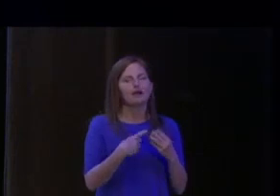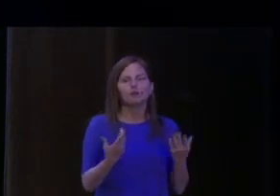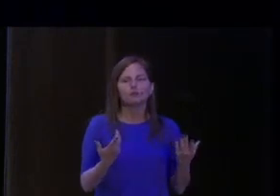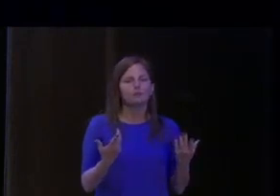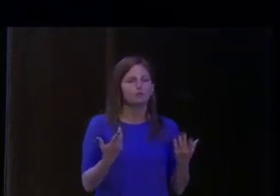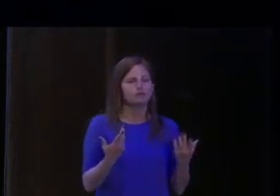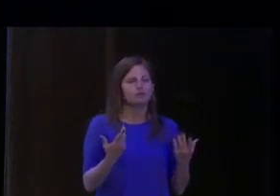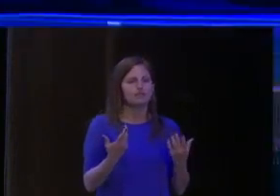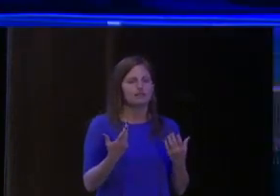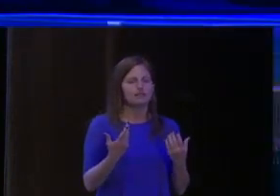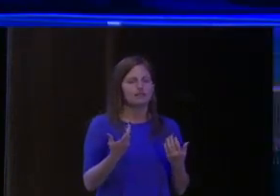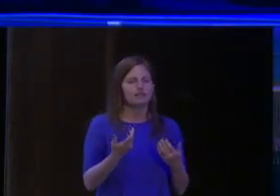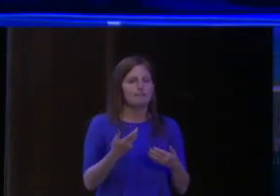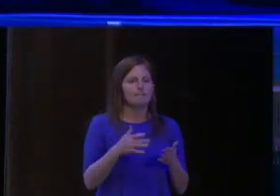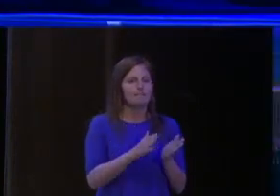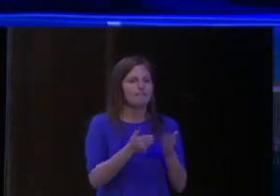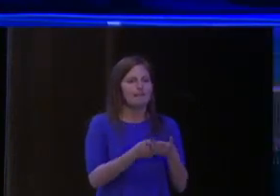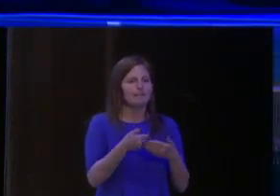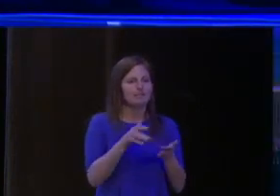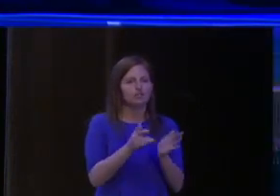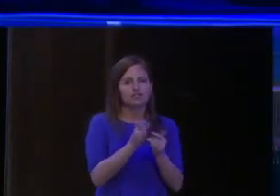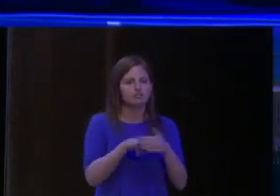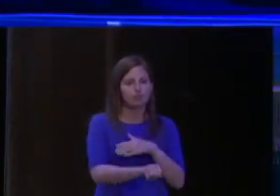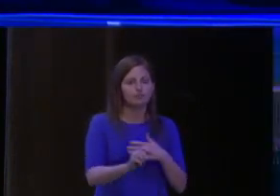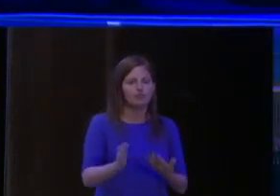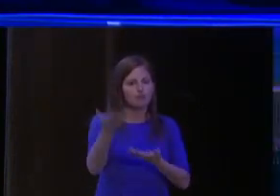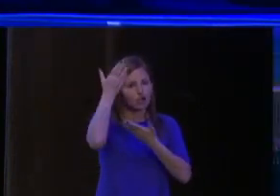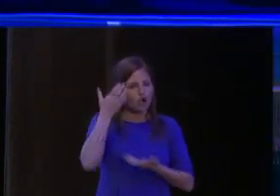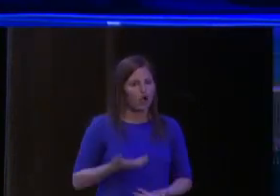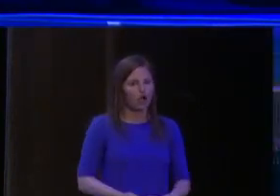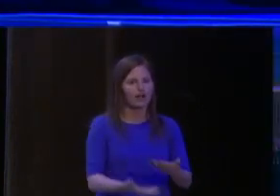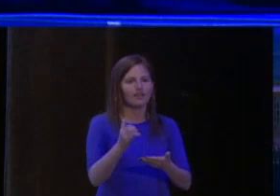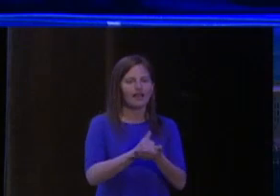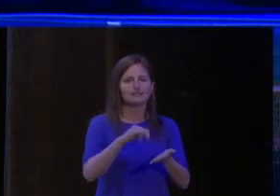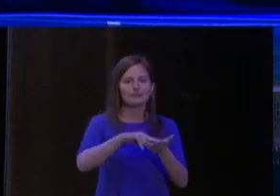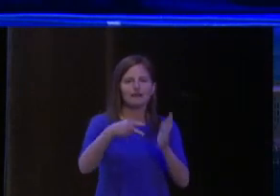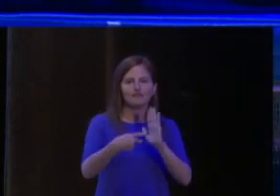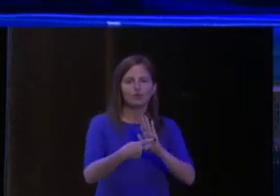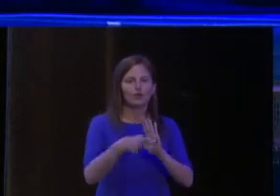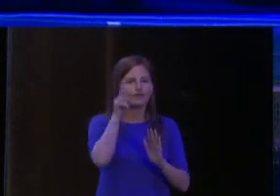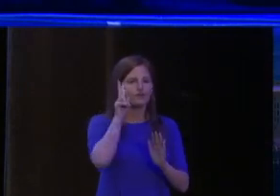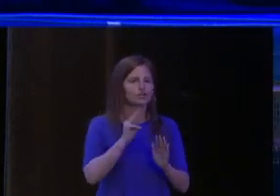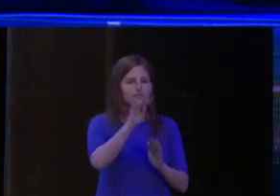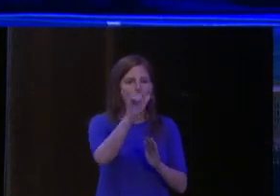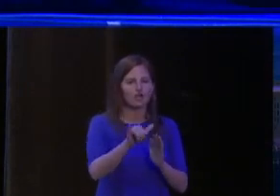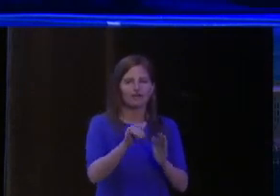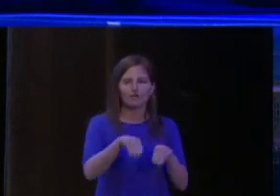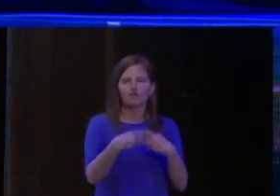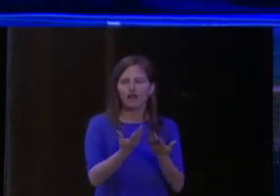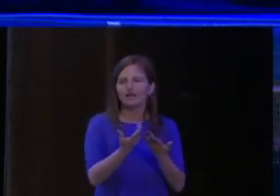the immaculate conception held in the mind of God that got caught in a metaphor of the Virgin Mary giving birth